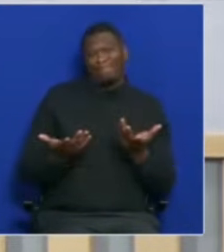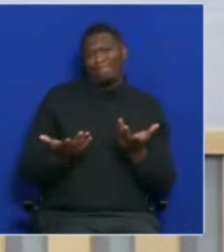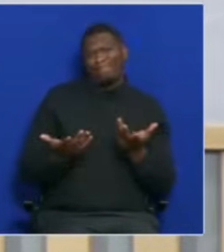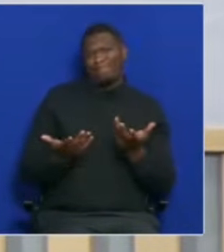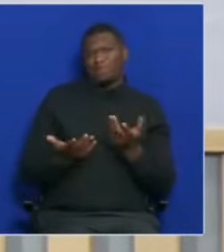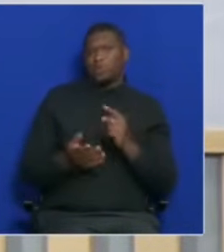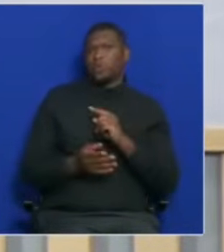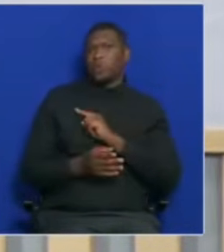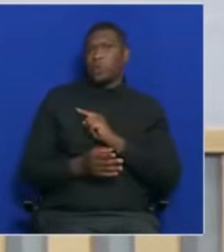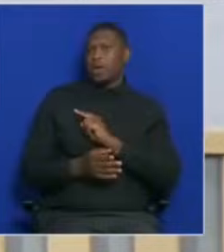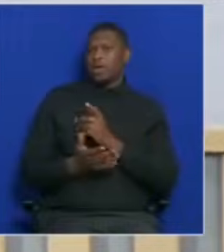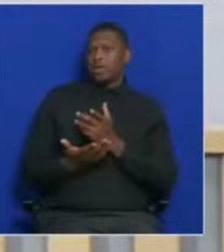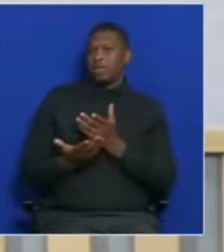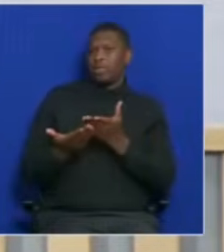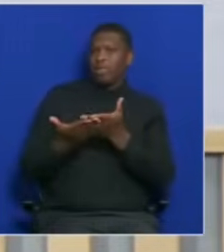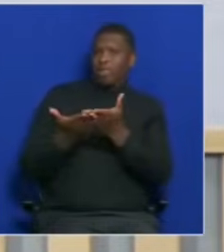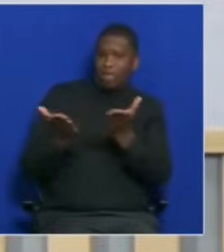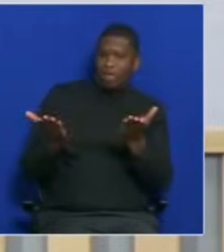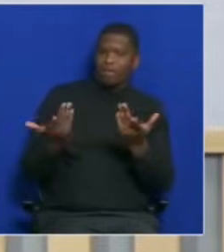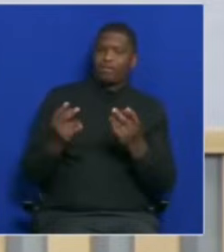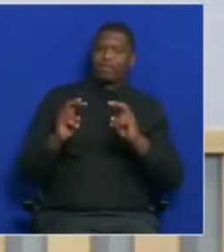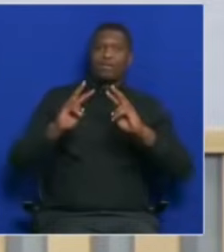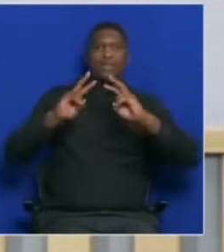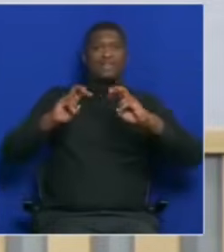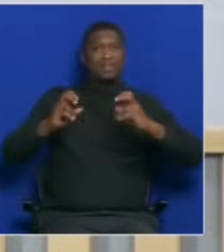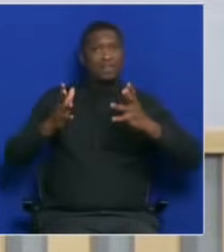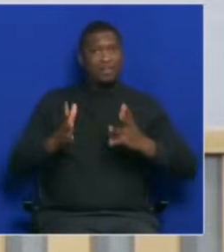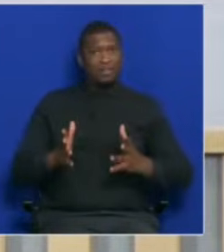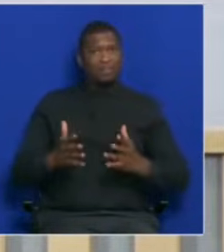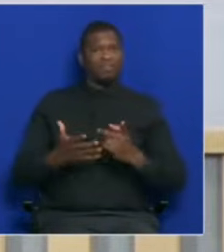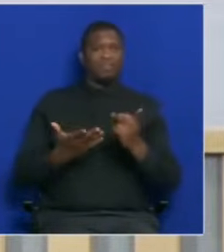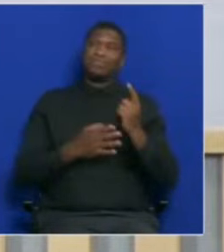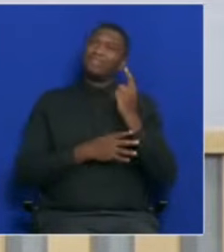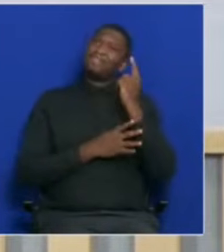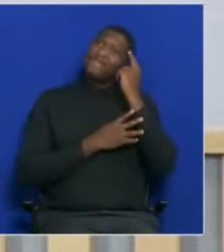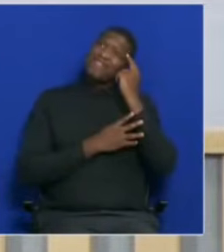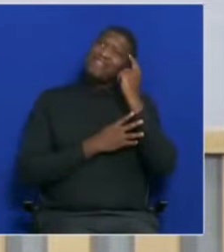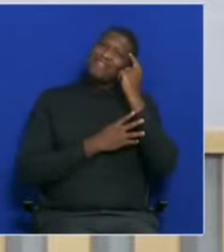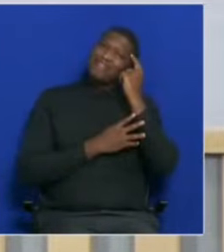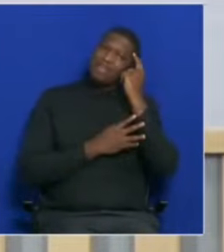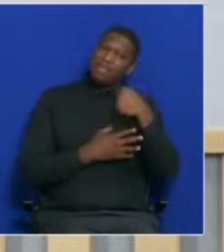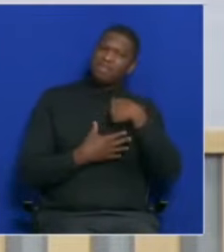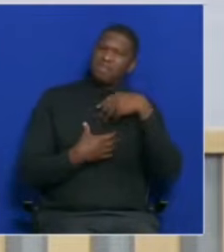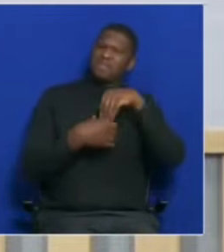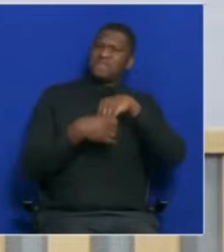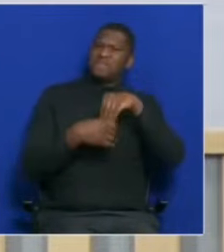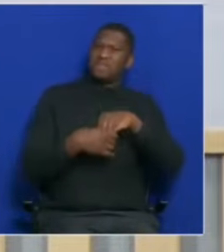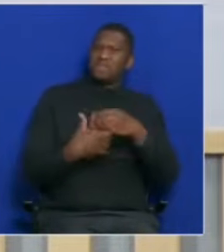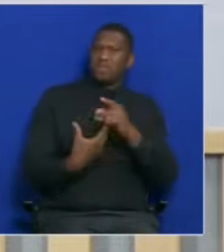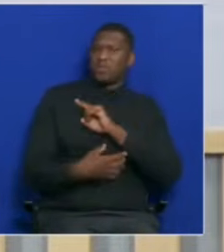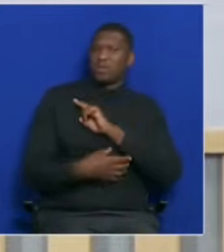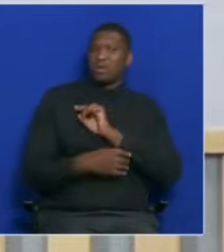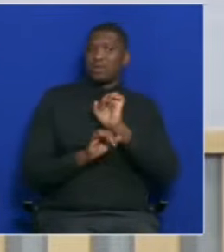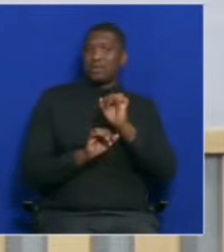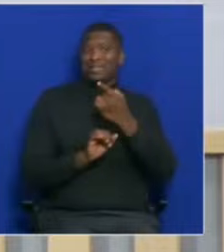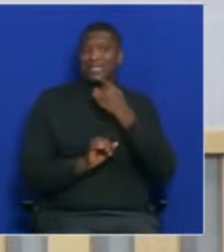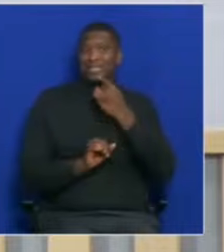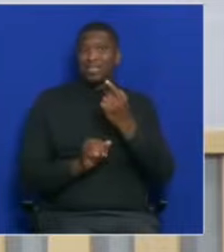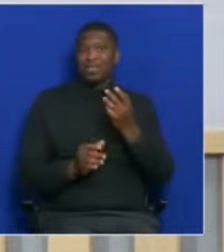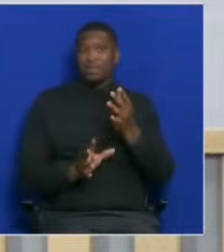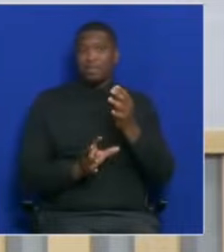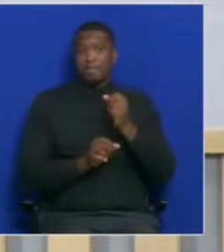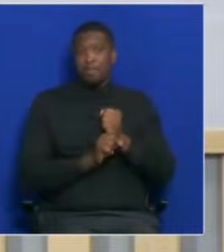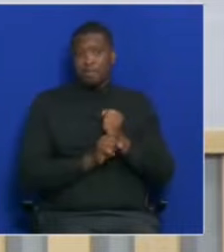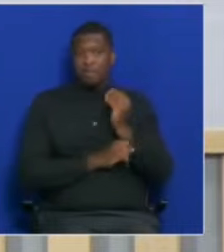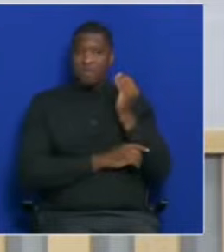the investigator would insinuate my involvement, because he says he received information that I revealed